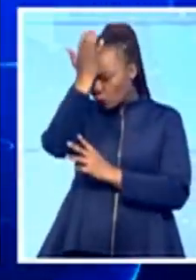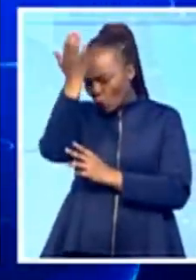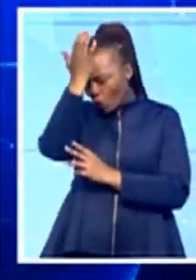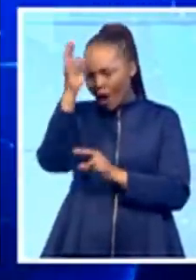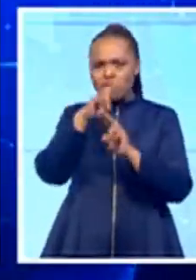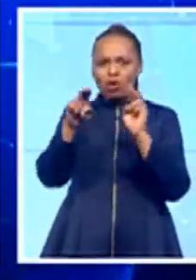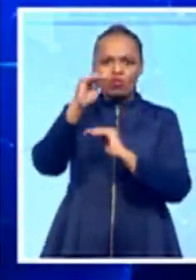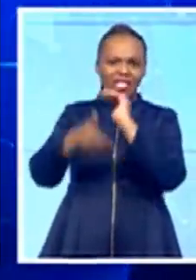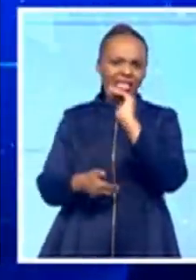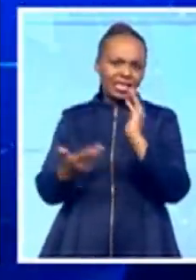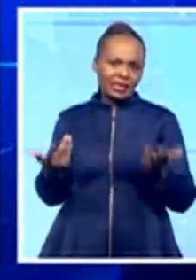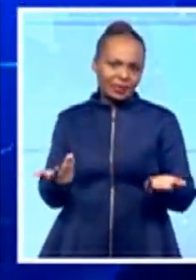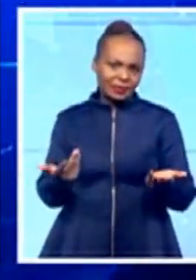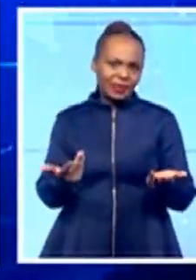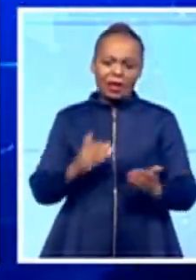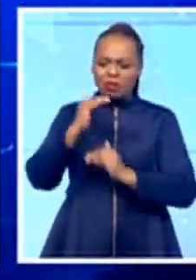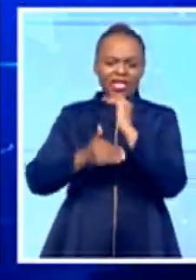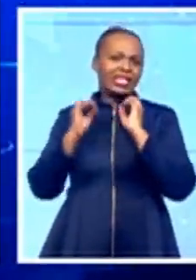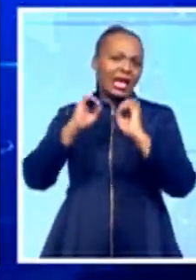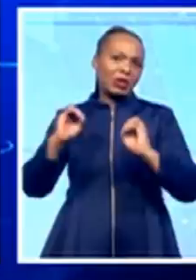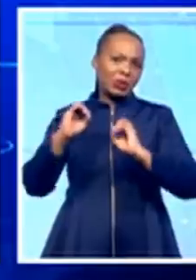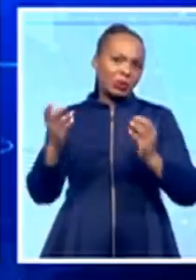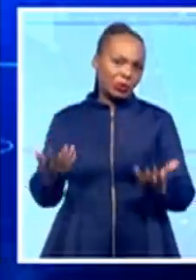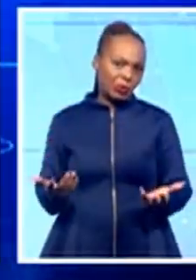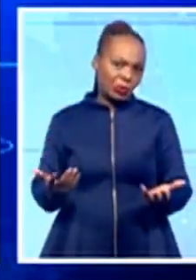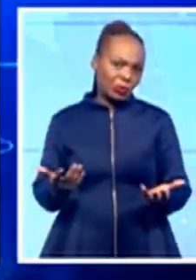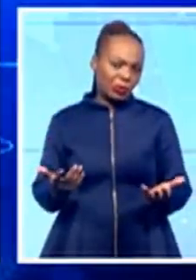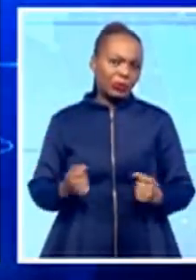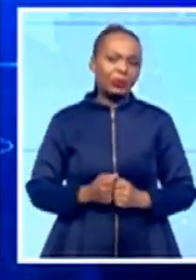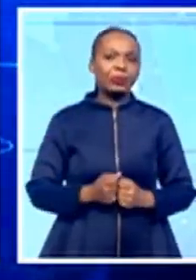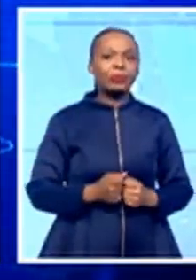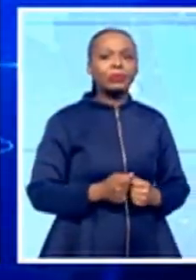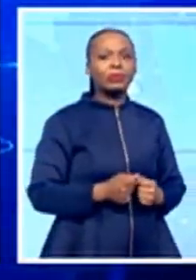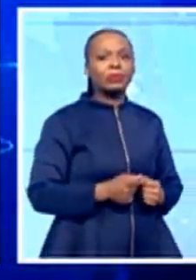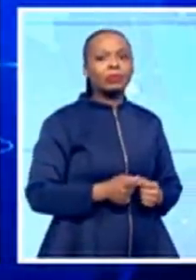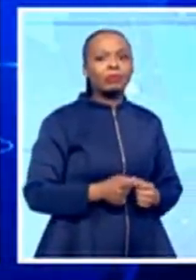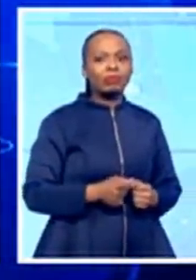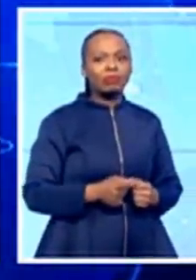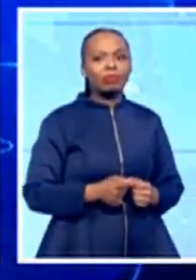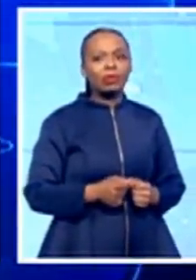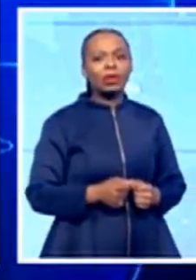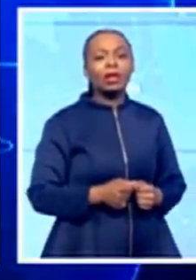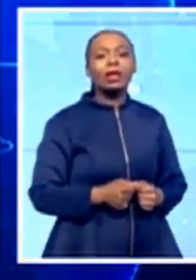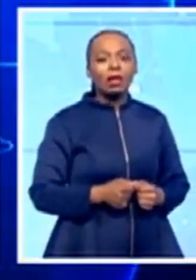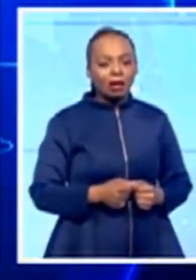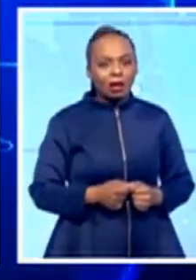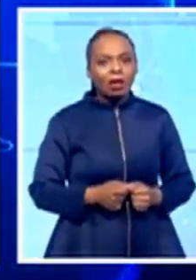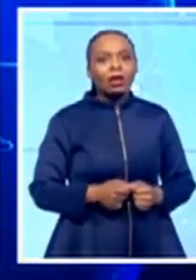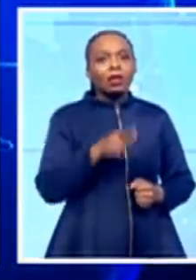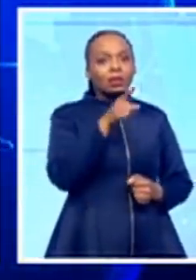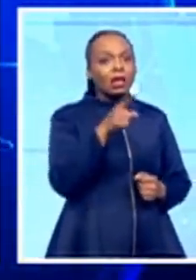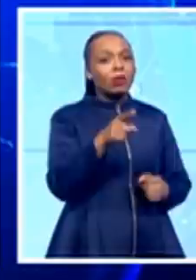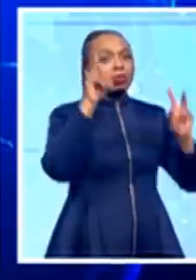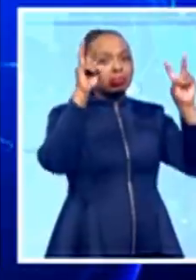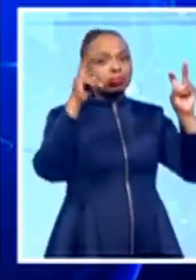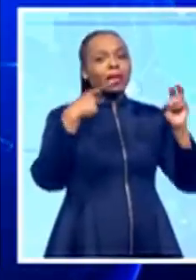Manyi, JG Zuma Foundation. Sir, you're always welcome to make the argument on this platform. We thank you very much indeed for your time. No doubt